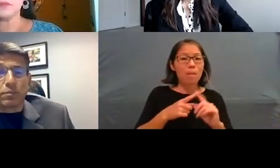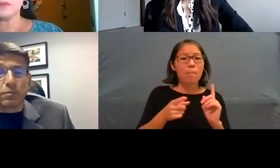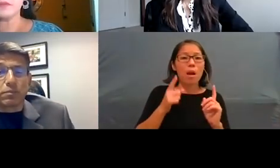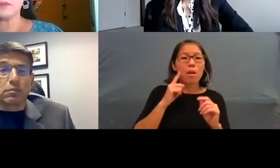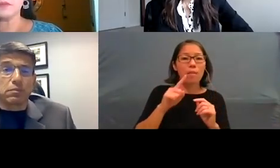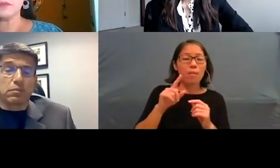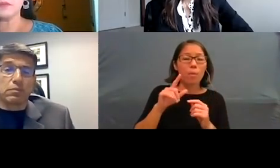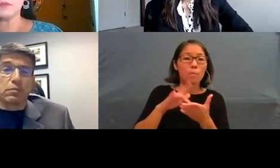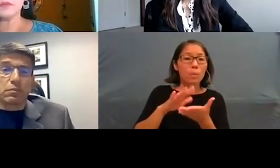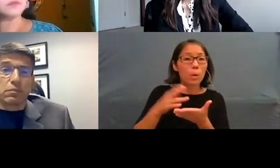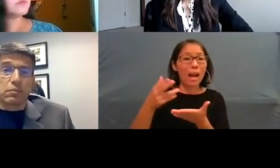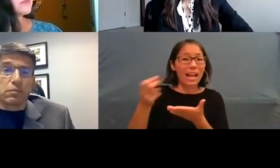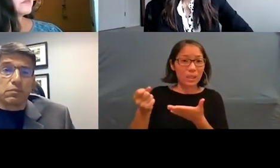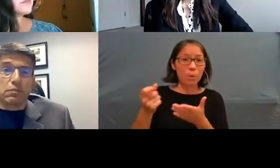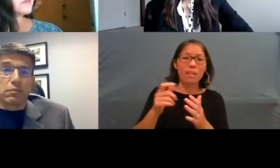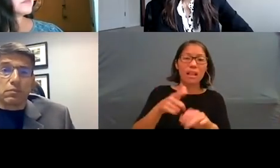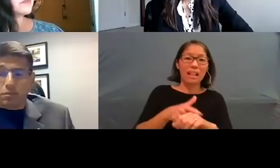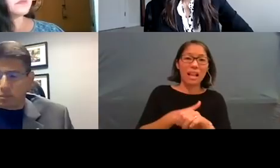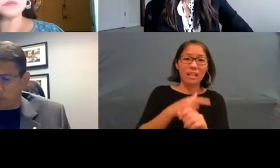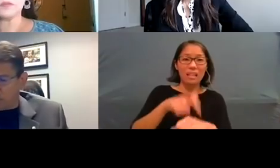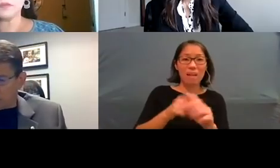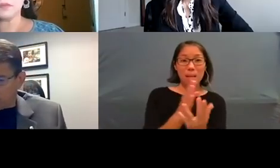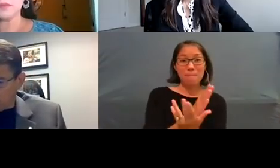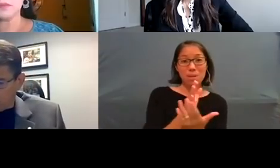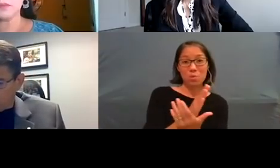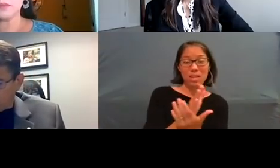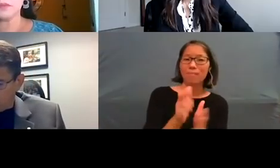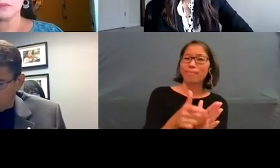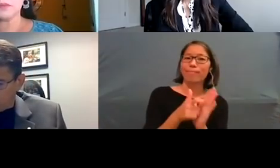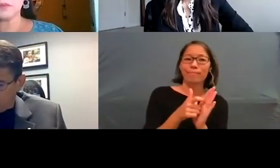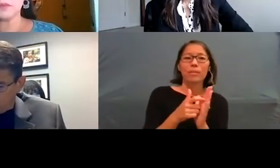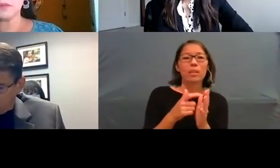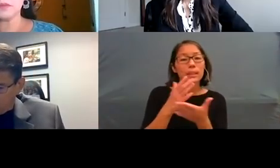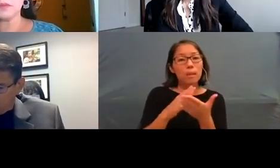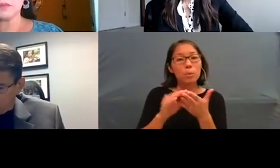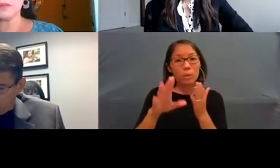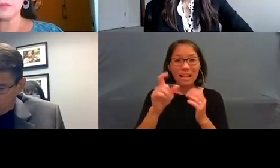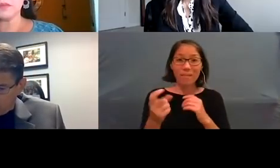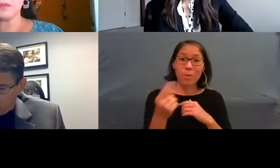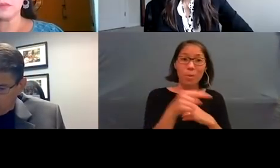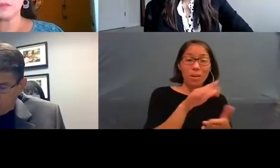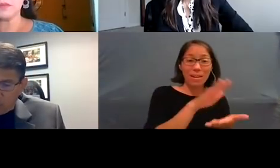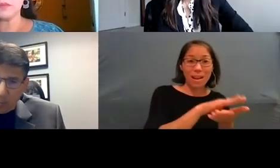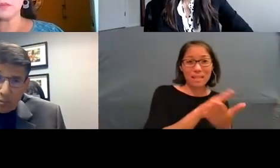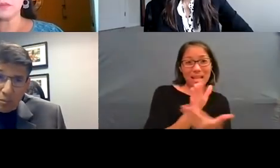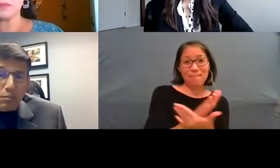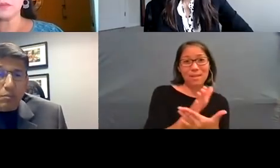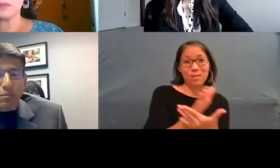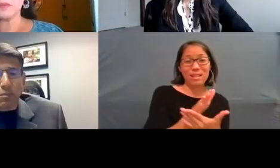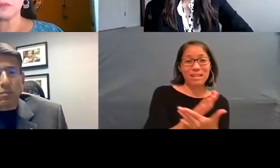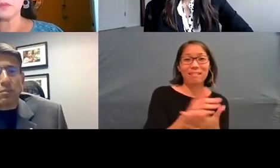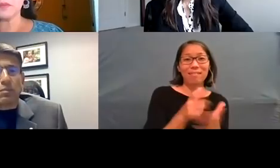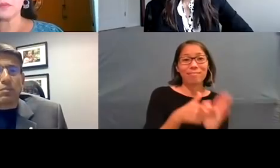very needed. One, for high school students to be able to come to the campus during that time should they need to do so.